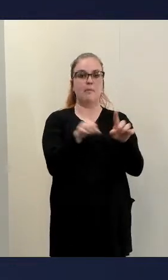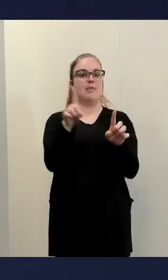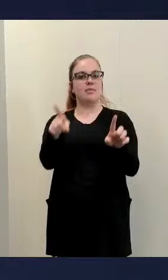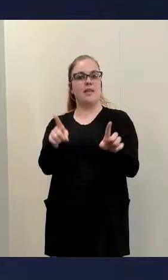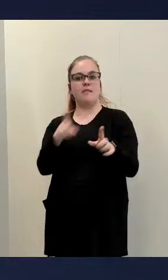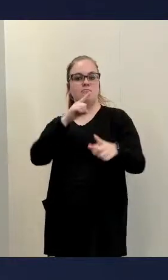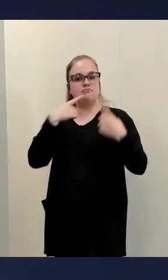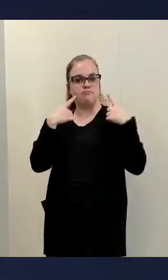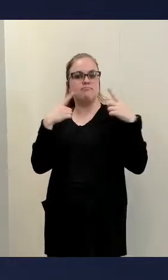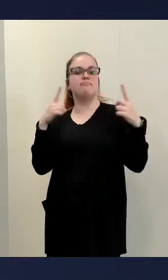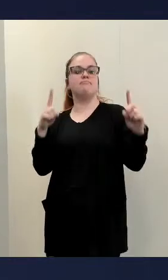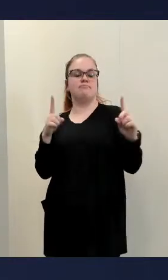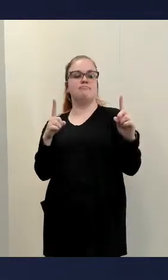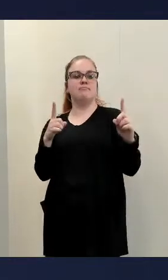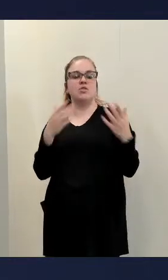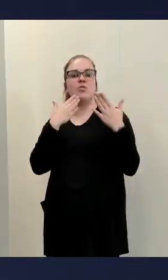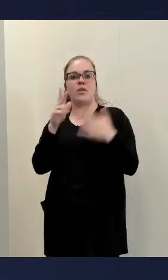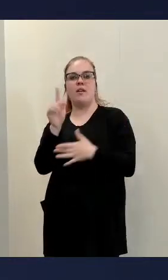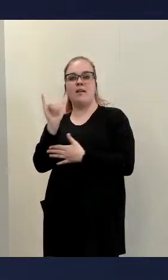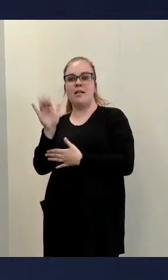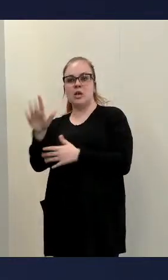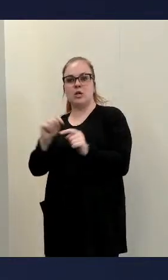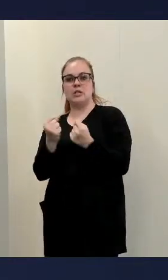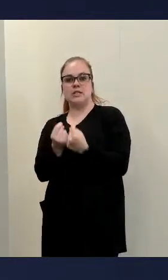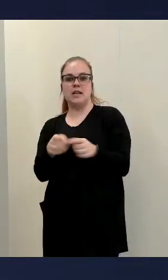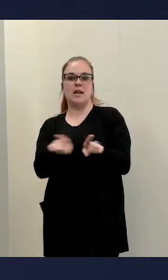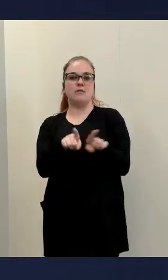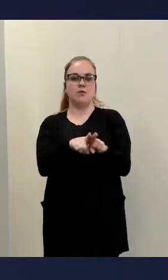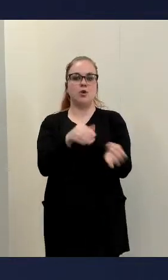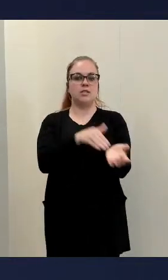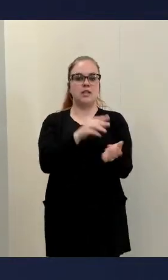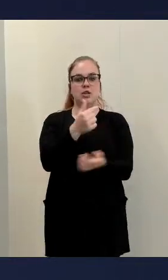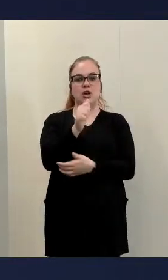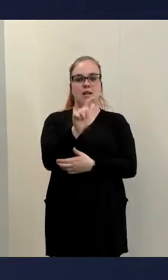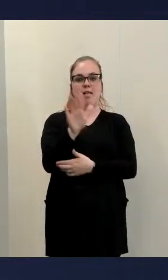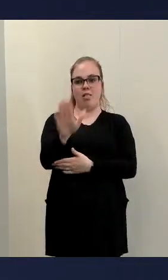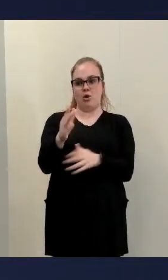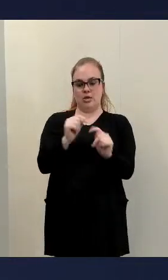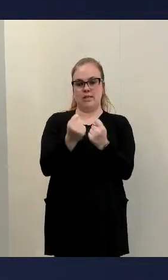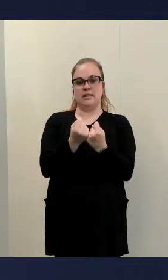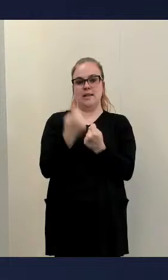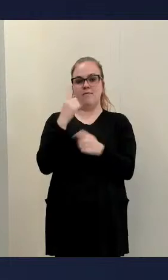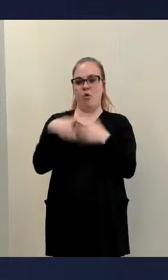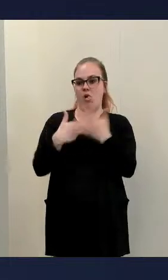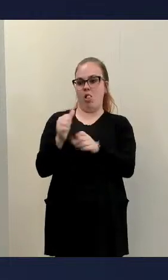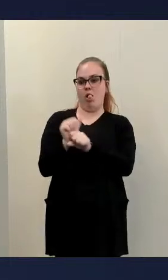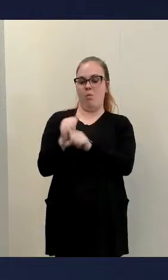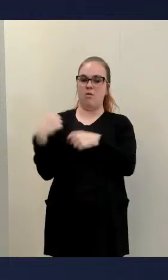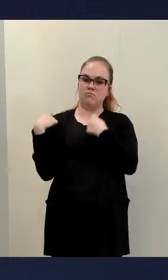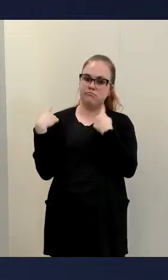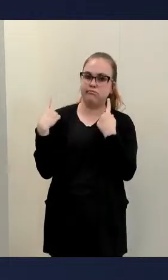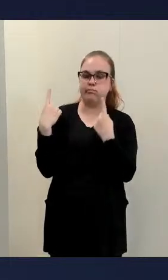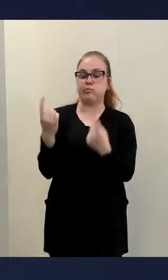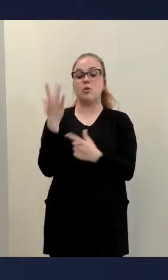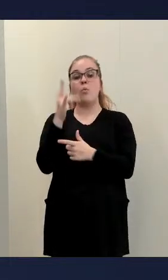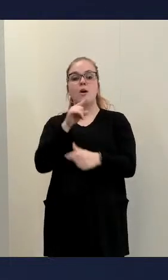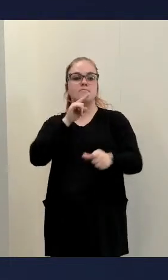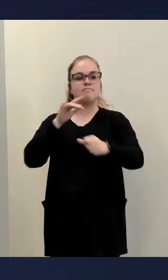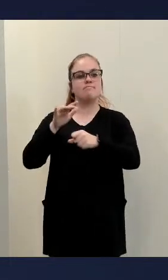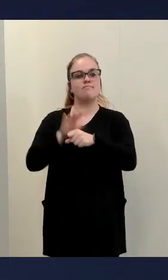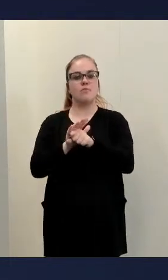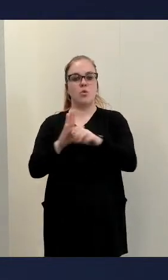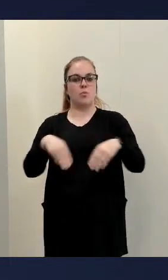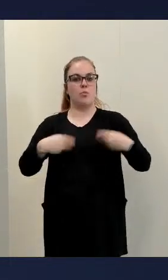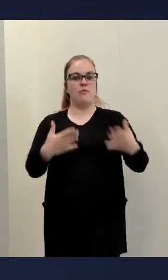on those tasks. And I want to thank Kelly and her team, and of course I want to thank Dr. Gail and her team for the work that they do to ensure that we're